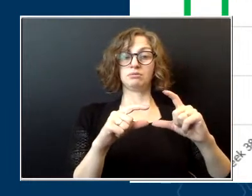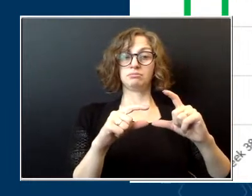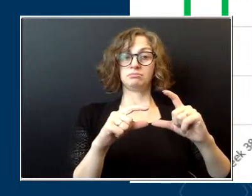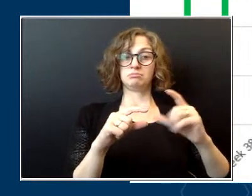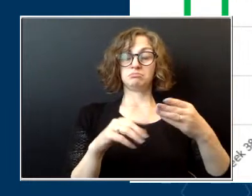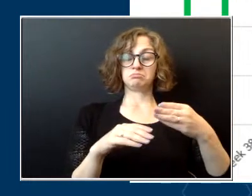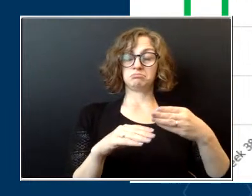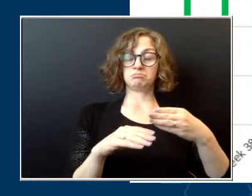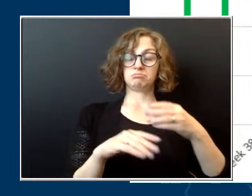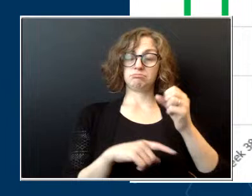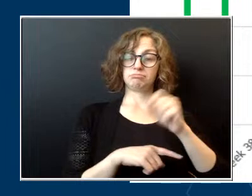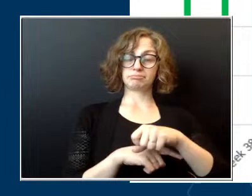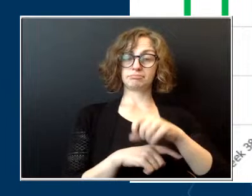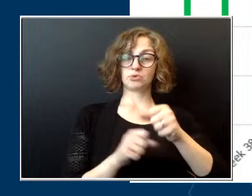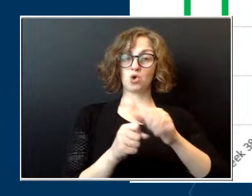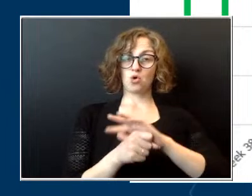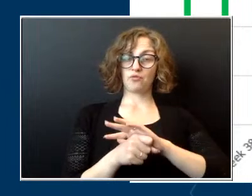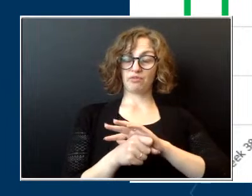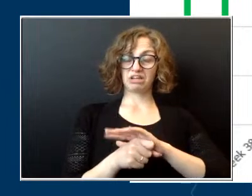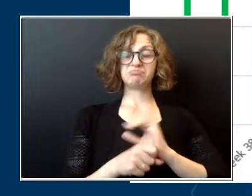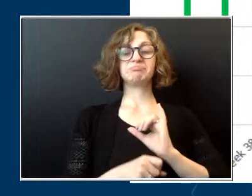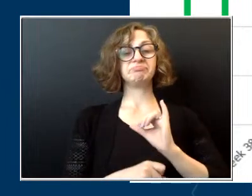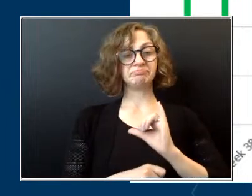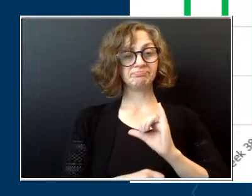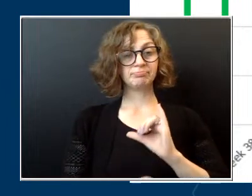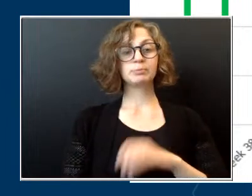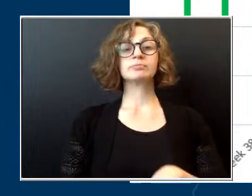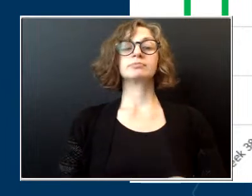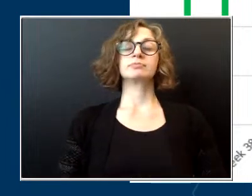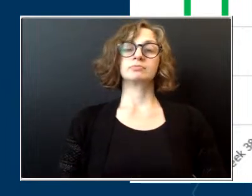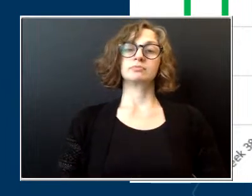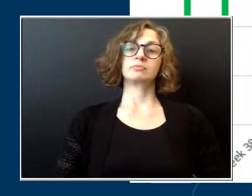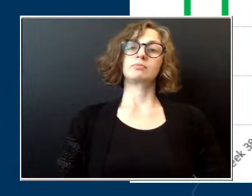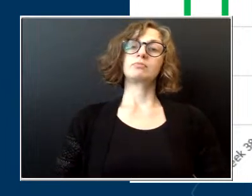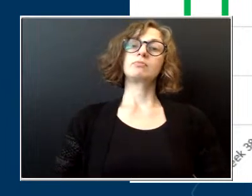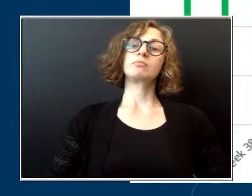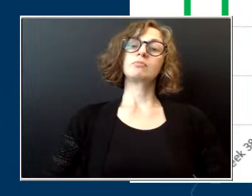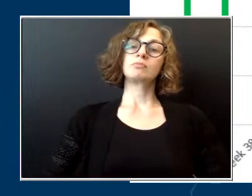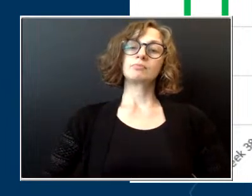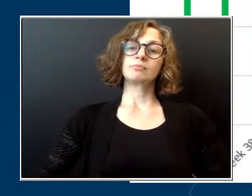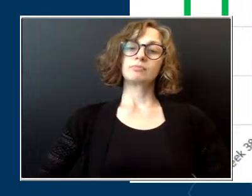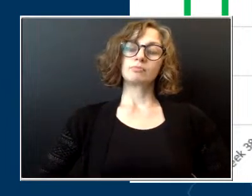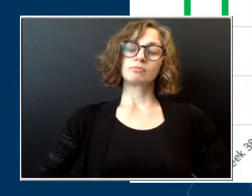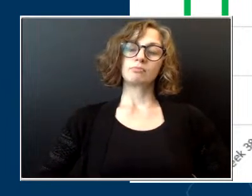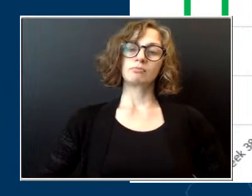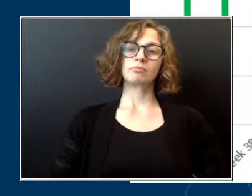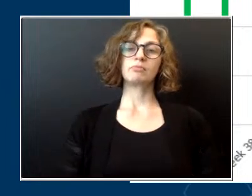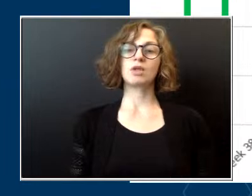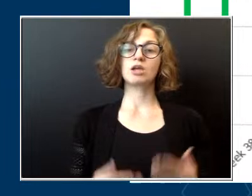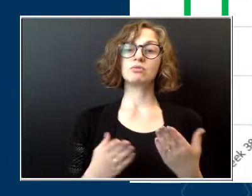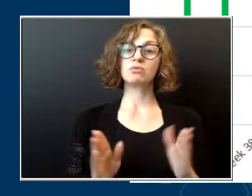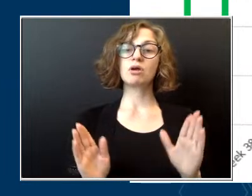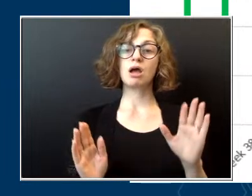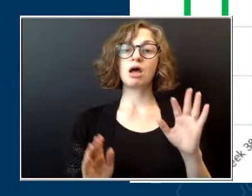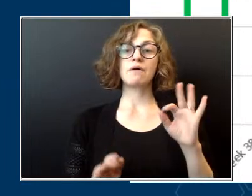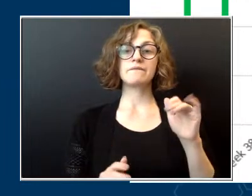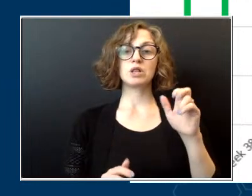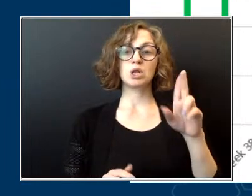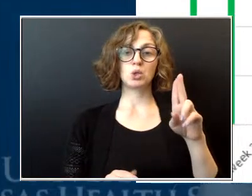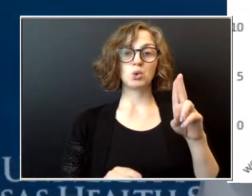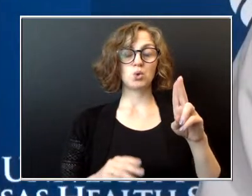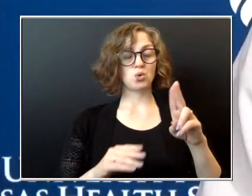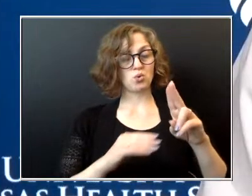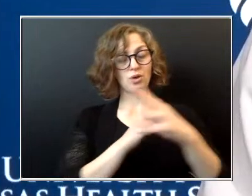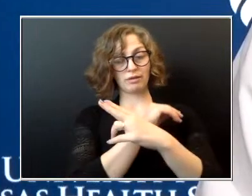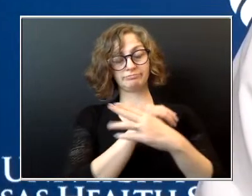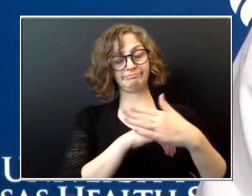So we will say that overall influenza activity around the nation is decreasing, but certainly in some regions or pockets there